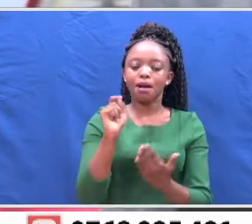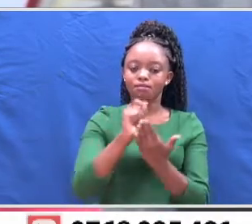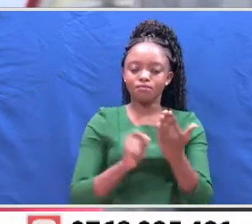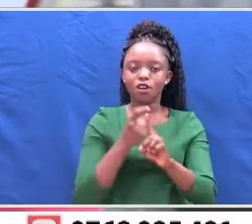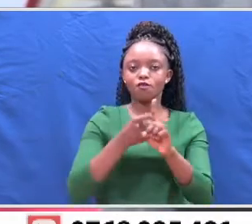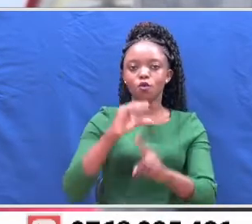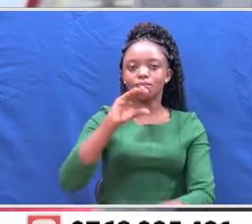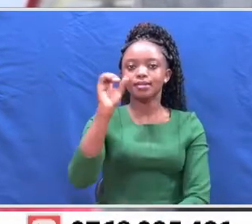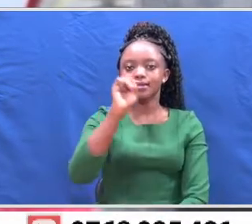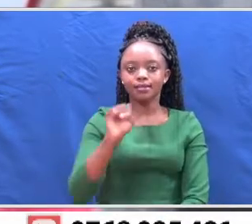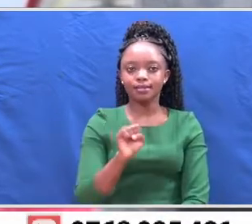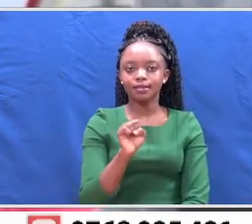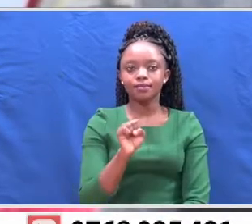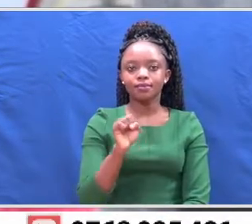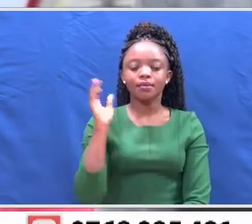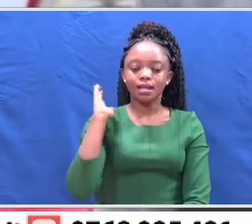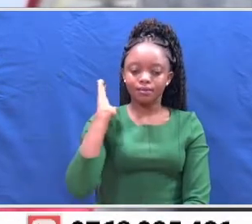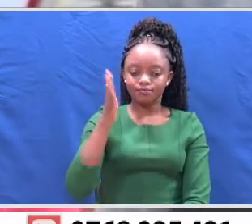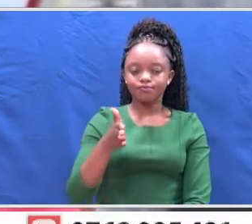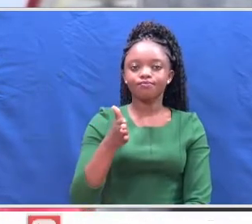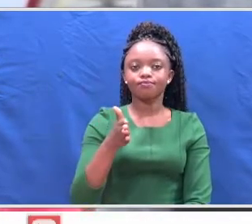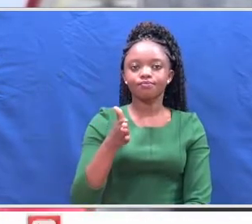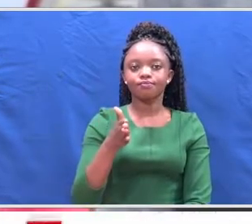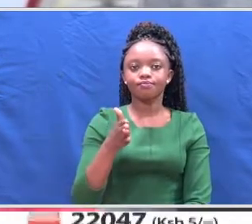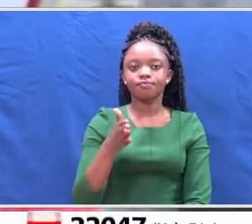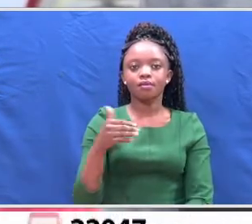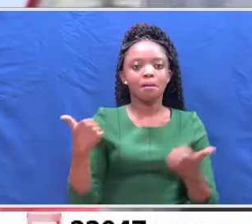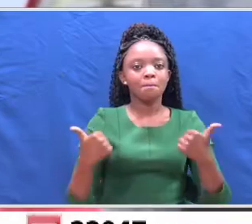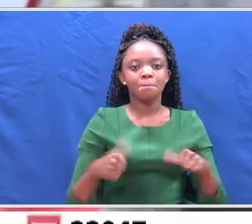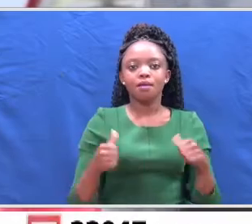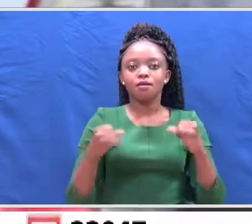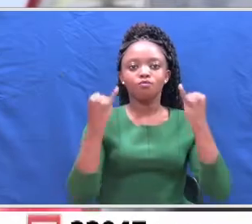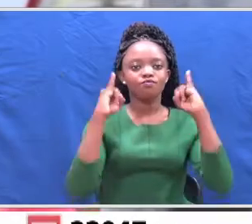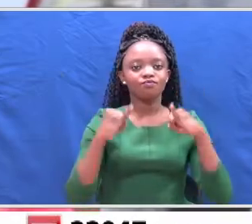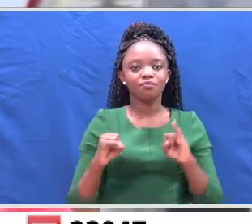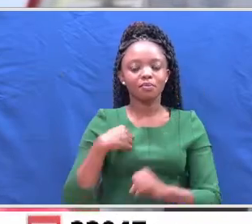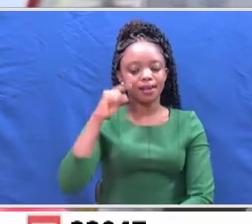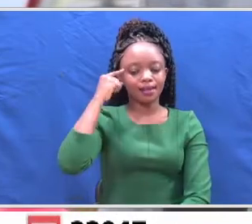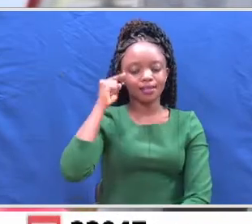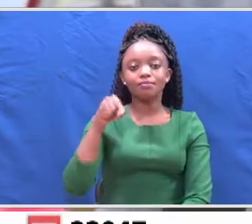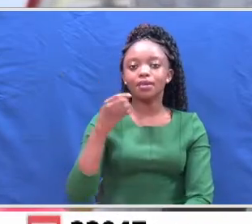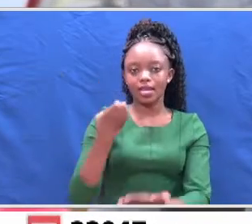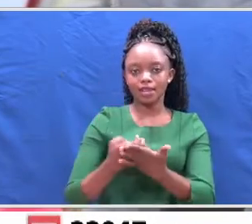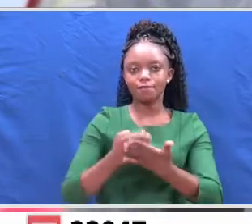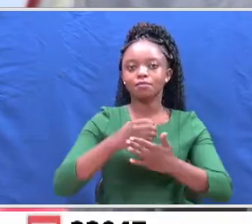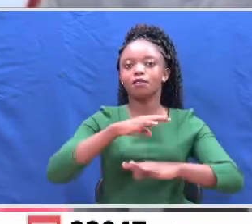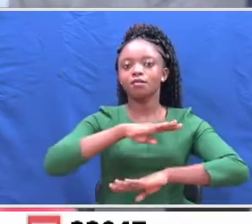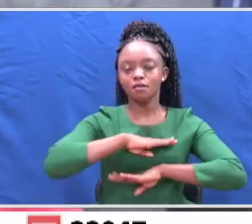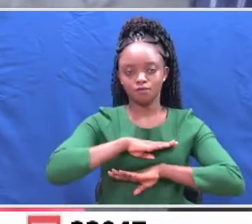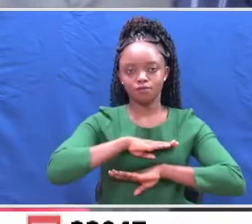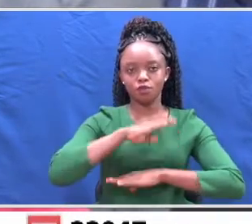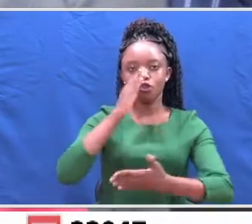the CS and directing, has not actually happened. And I think that is evidence enough that